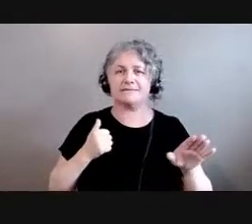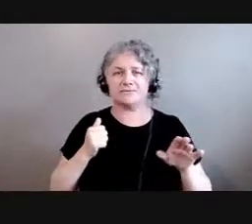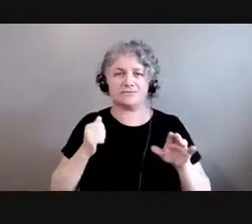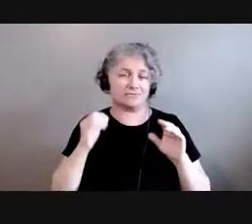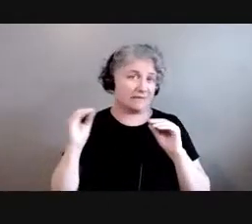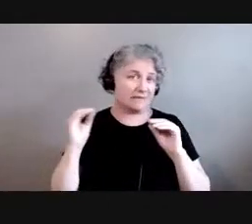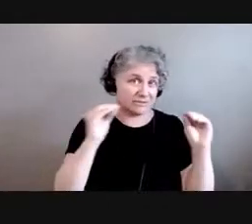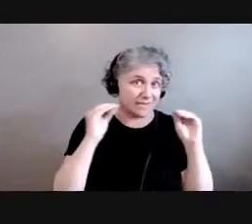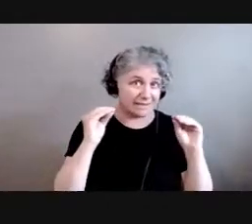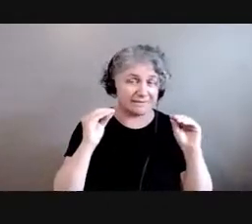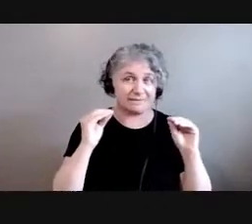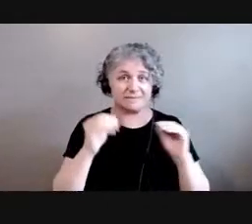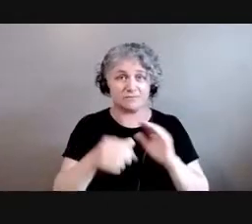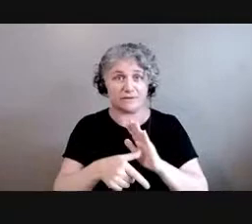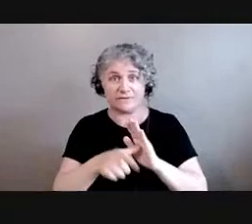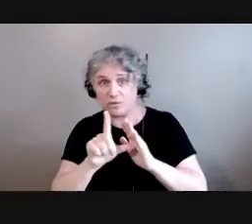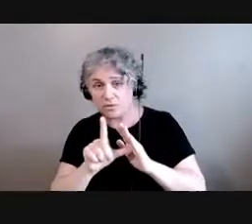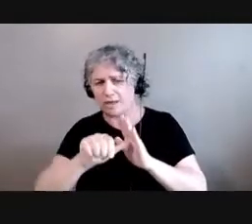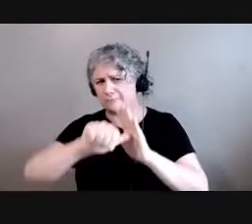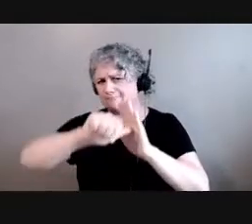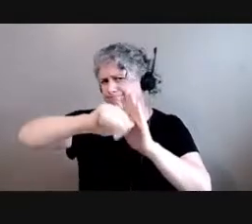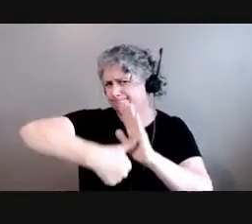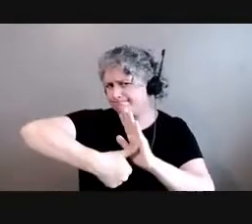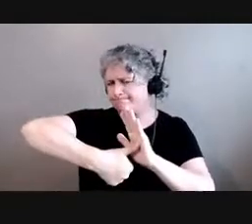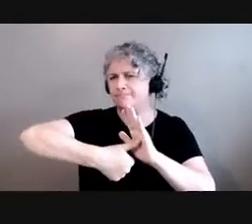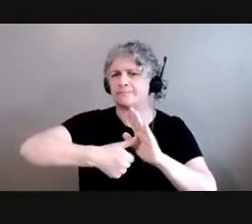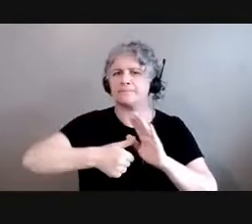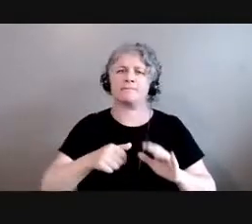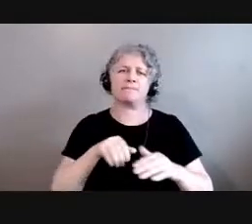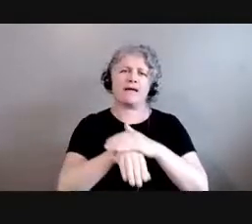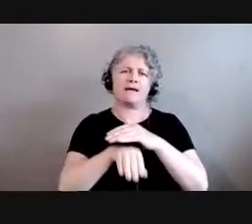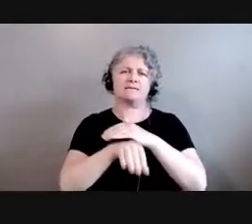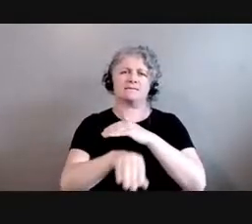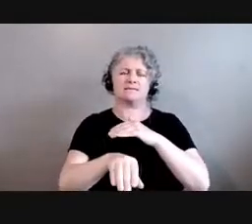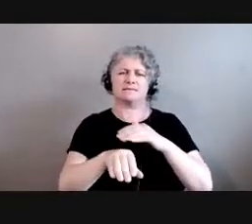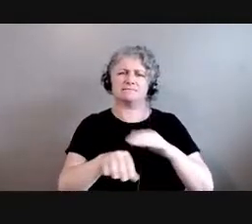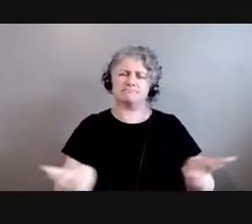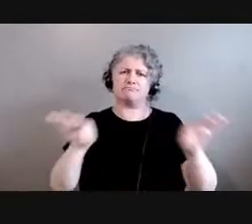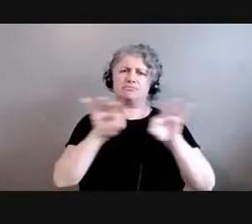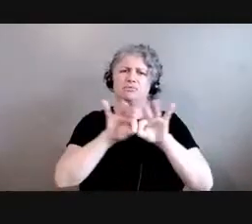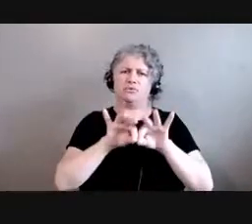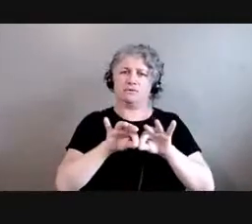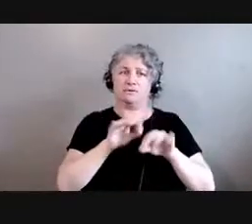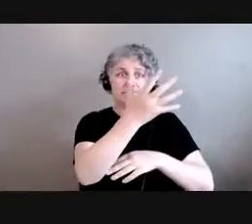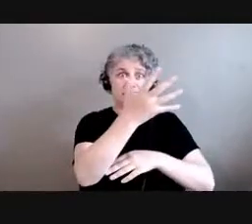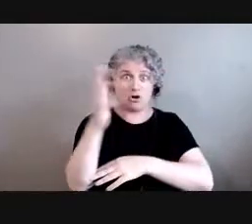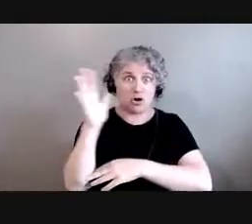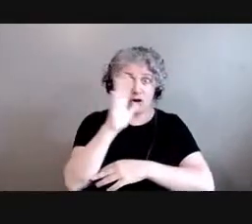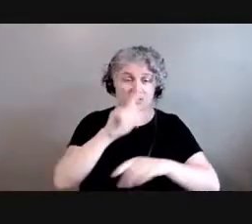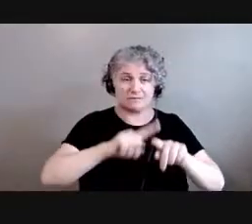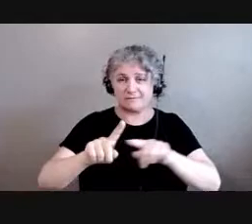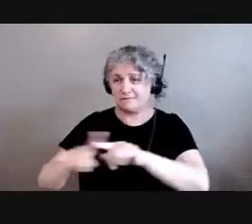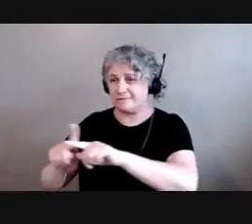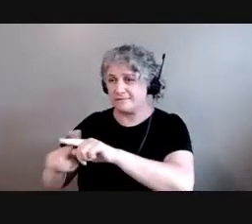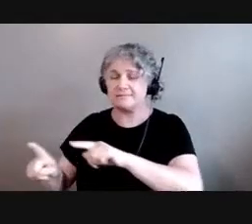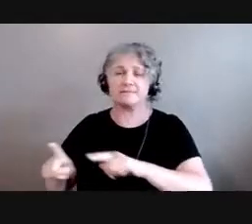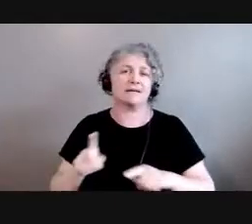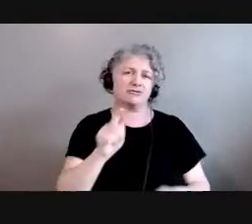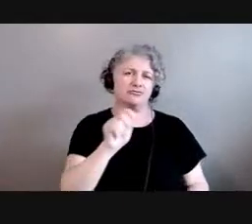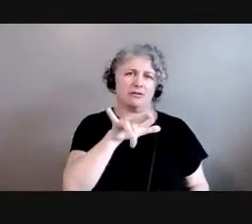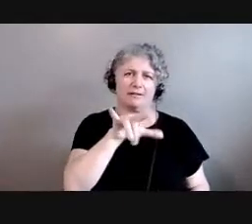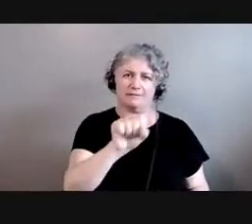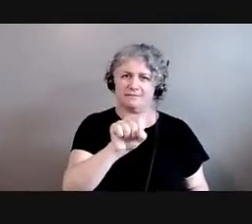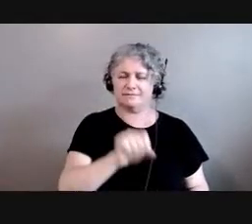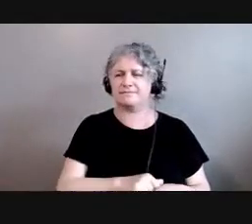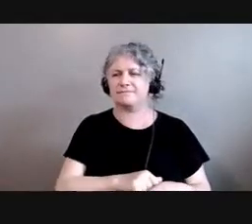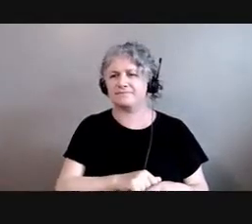educate, review, and highlight the importance of accessibility across parks and trails. And two of our expert